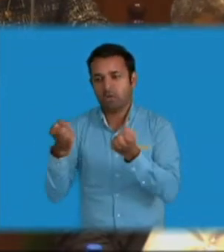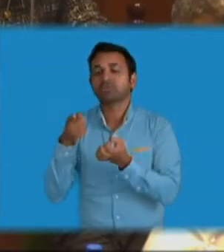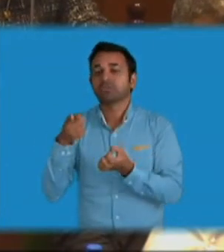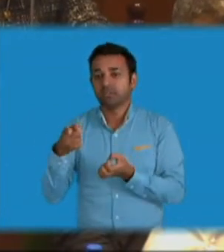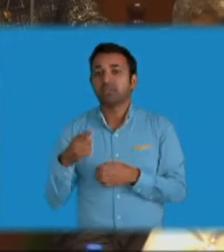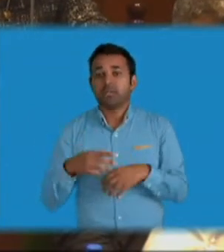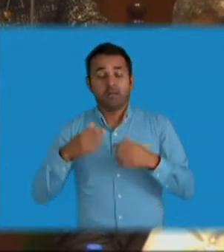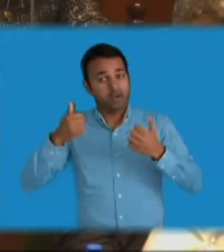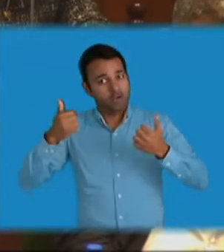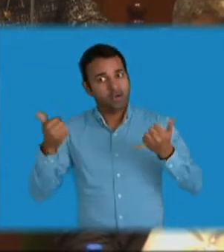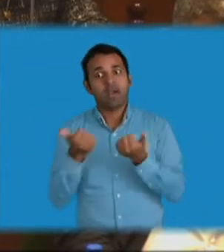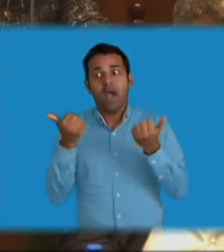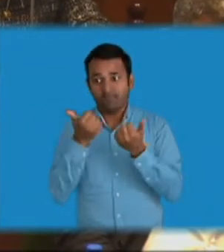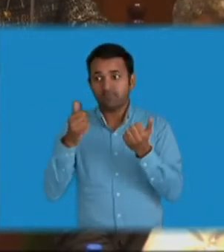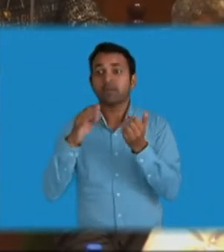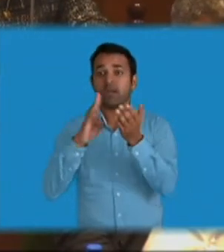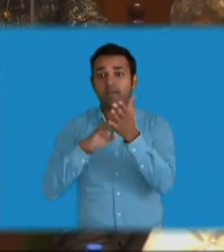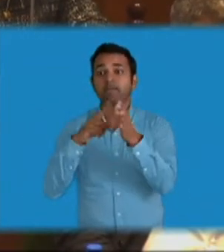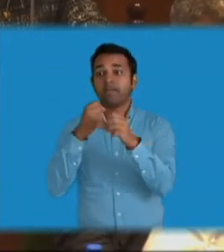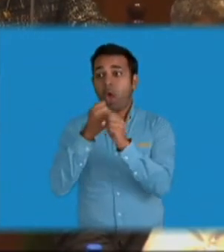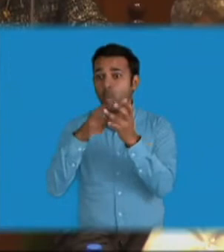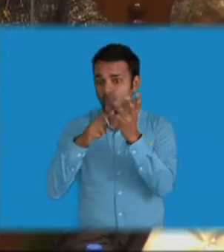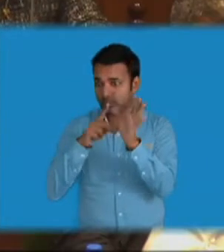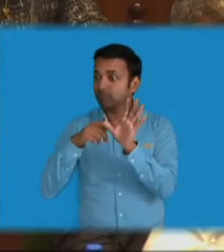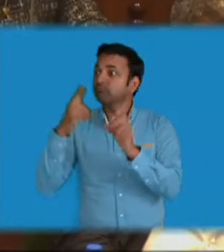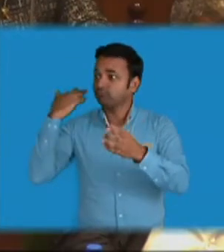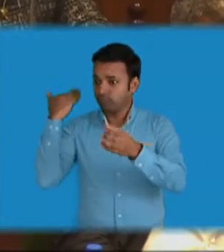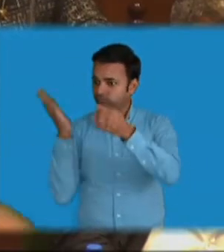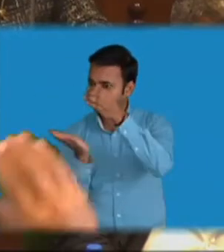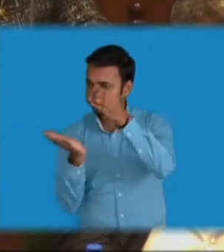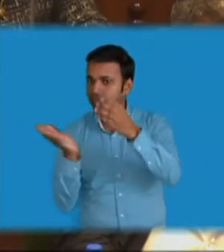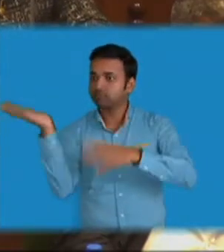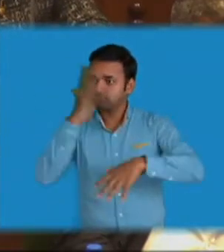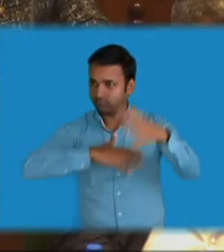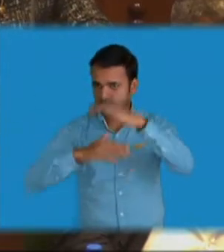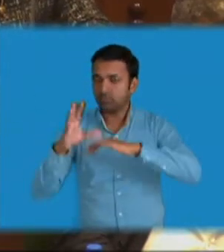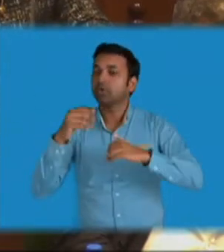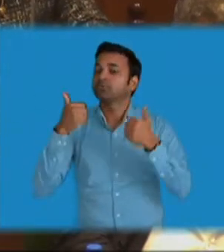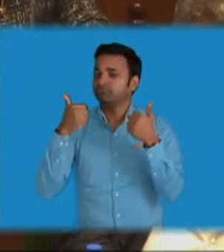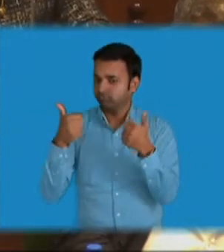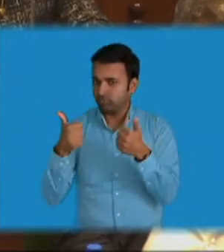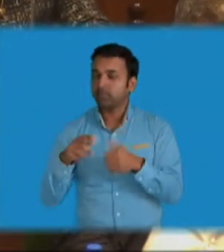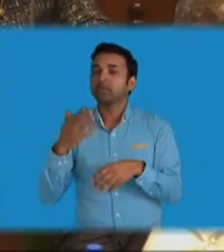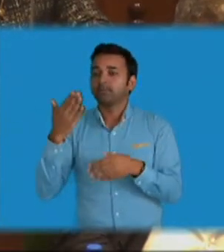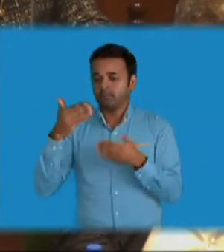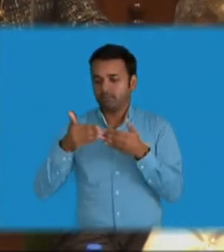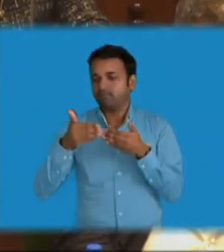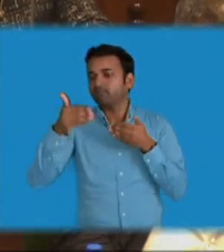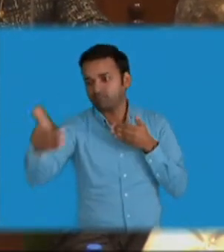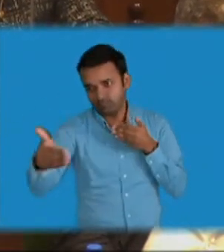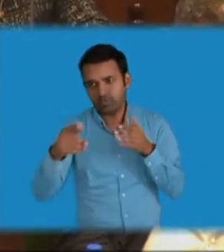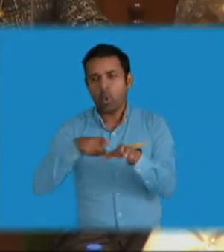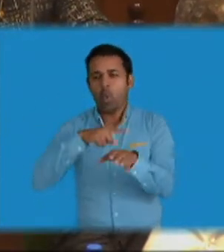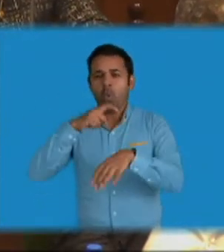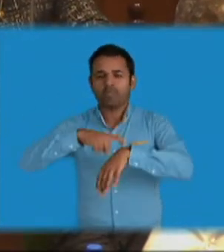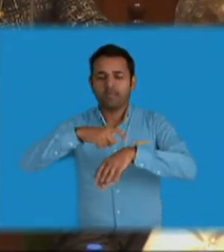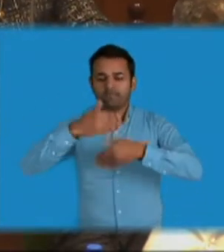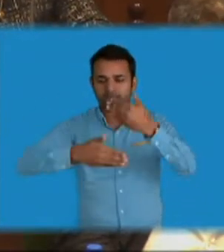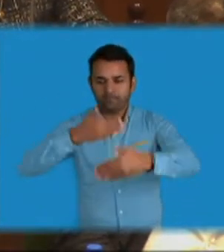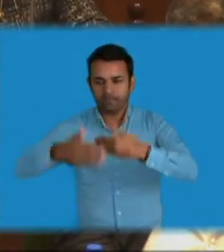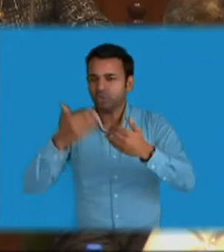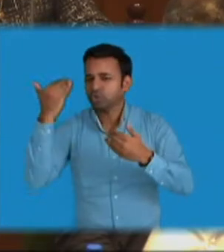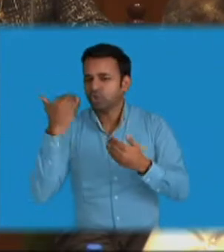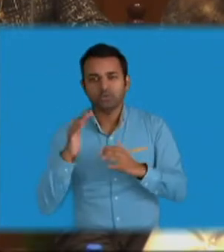Speaker, forest investments are long-term in nature. Therefore, strategic commitment is necessary in order to